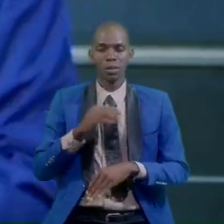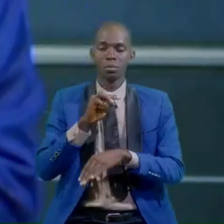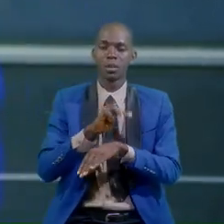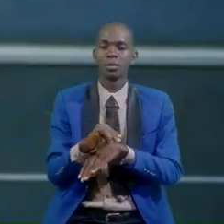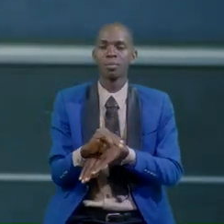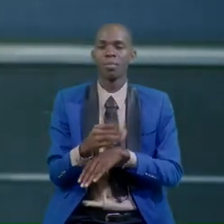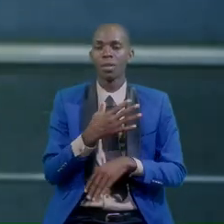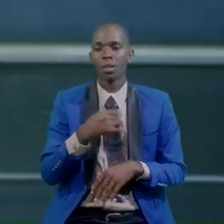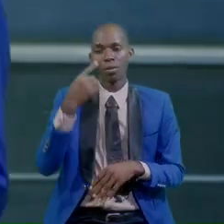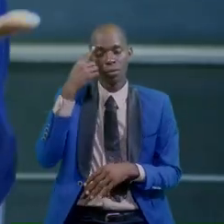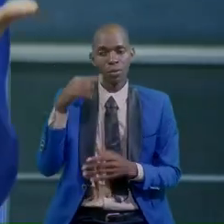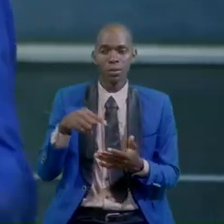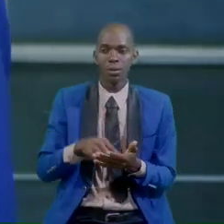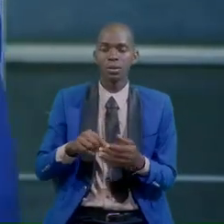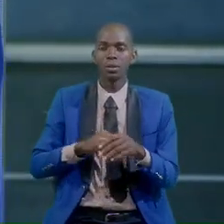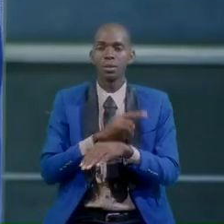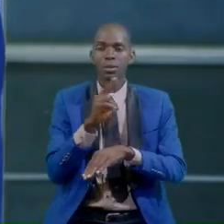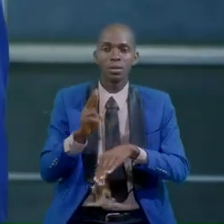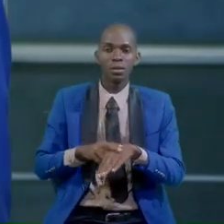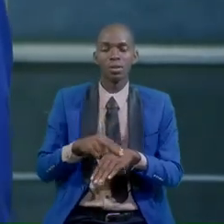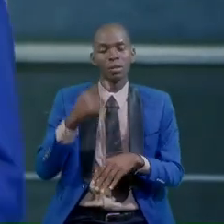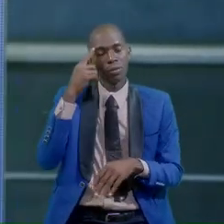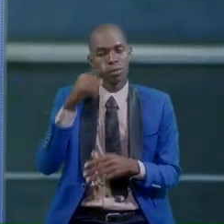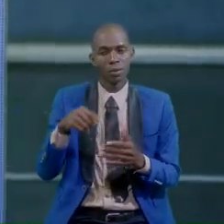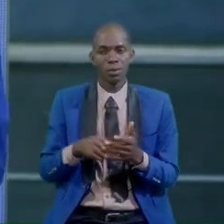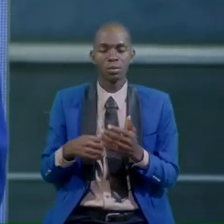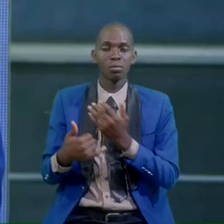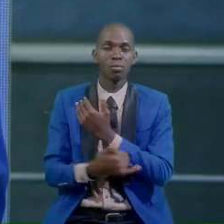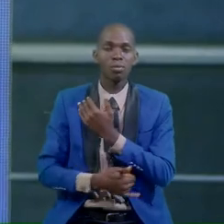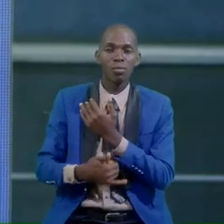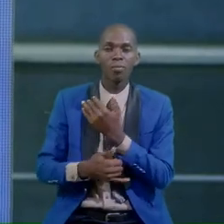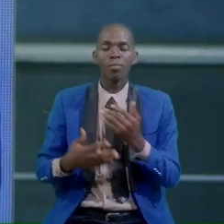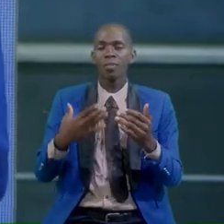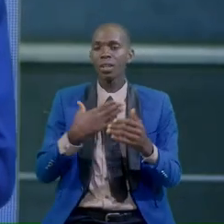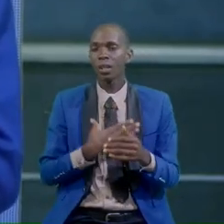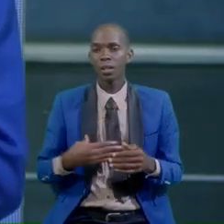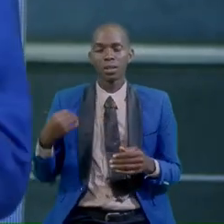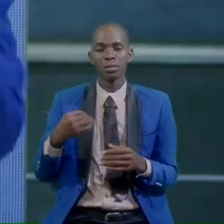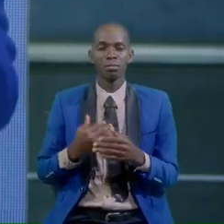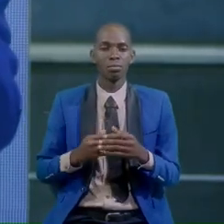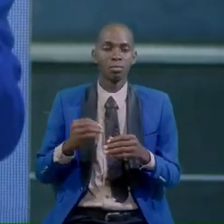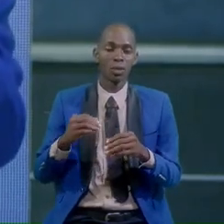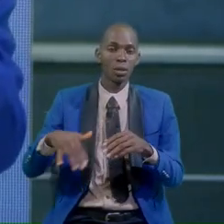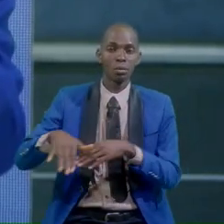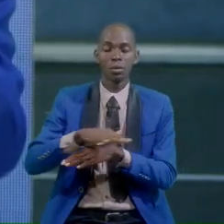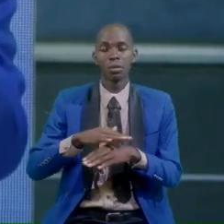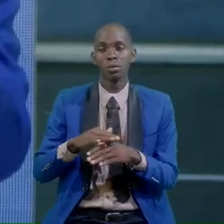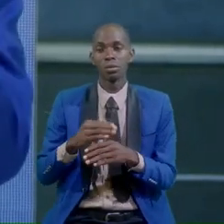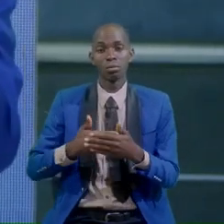for this nation, and for this continent, and beyond our continent. The